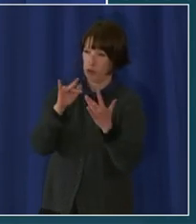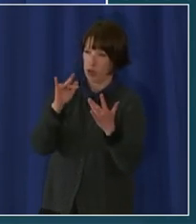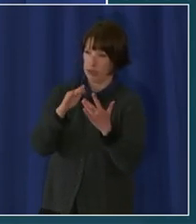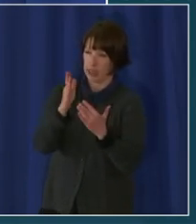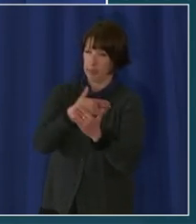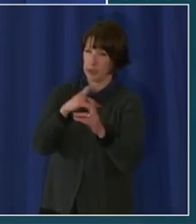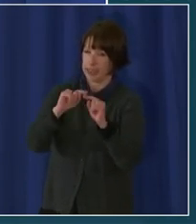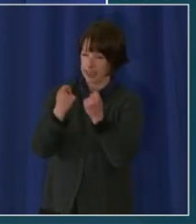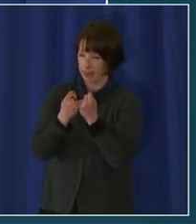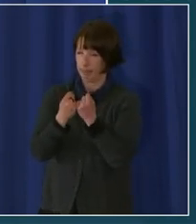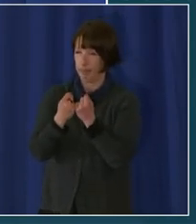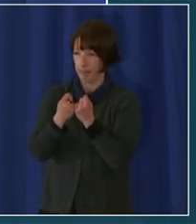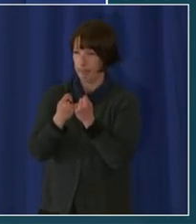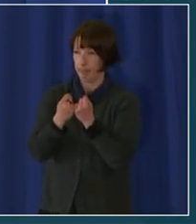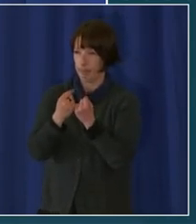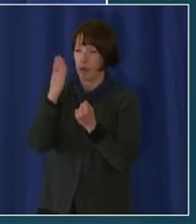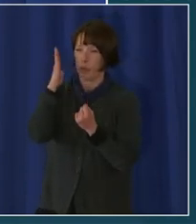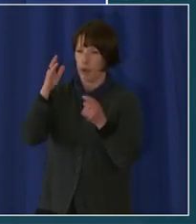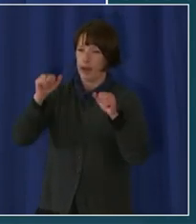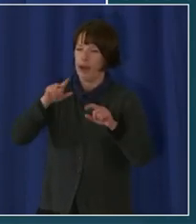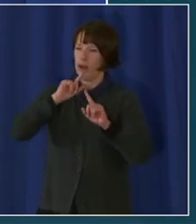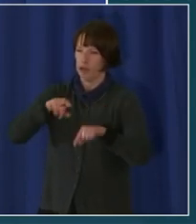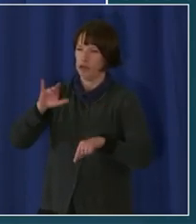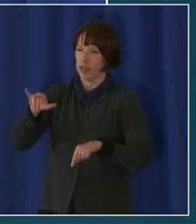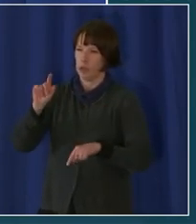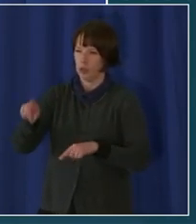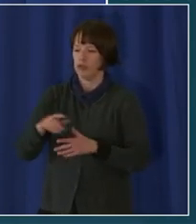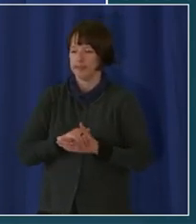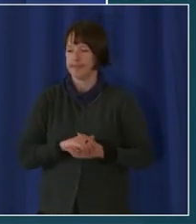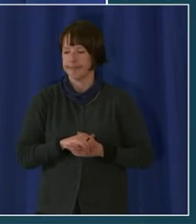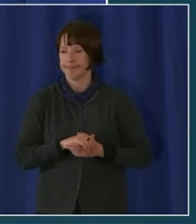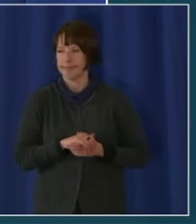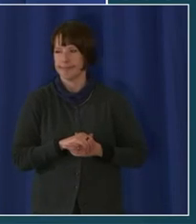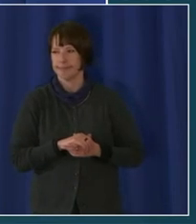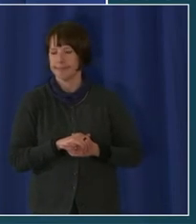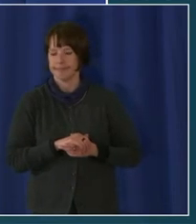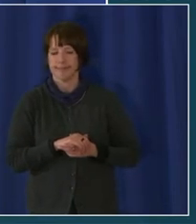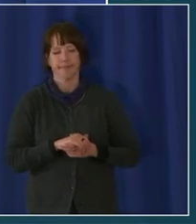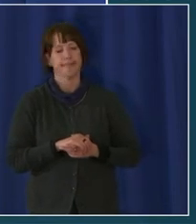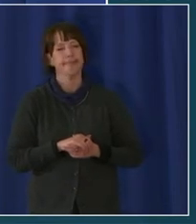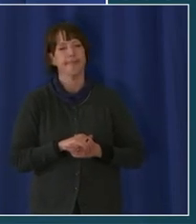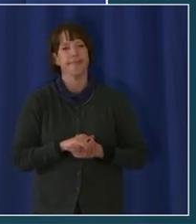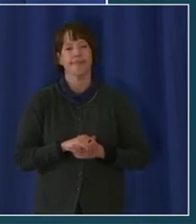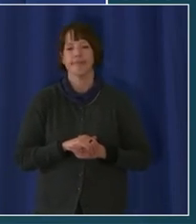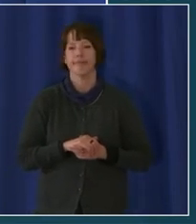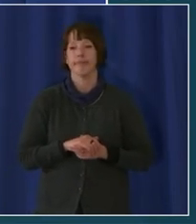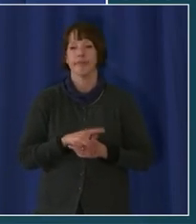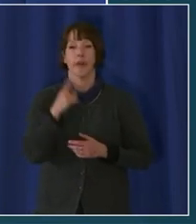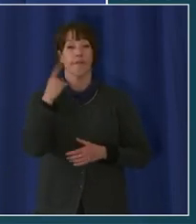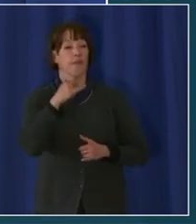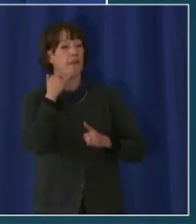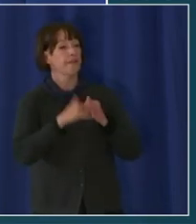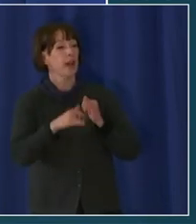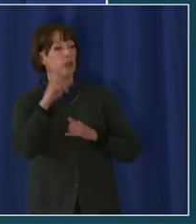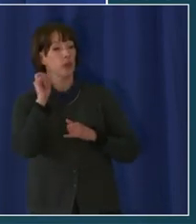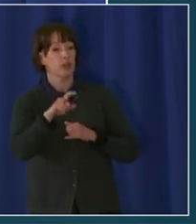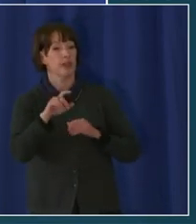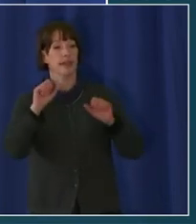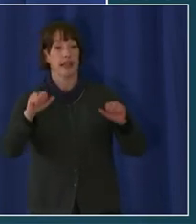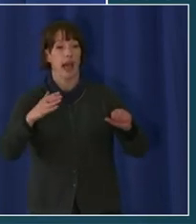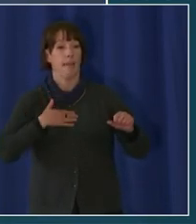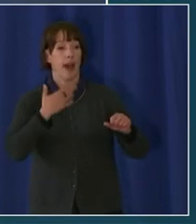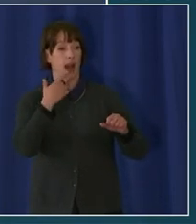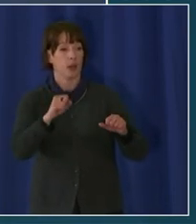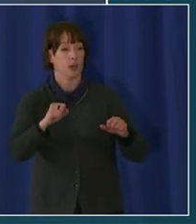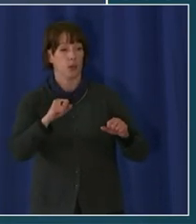the music team, they will definitely be able to answer that and any other questions you have. And then for the final question, can my high